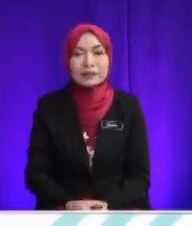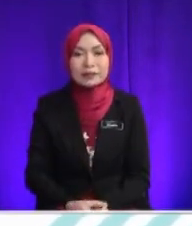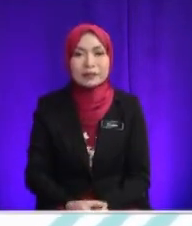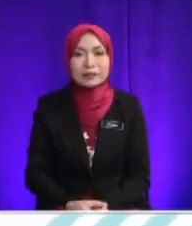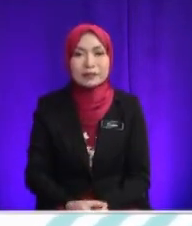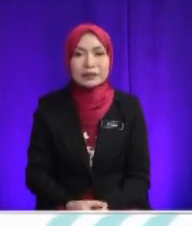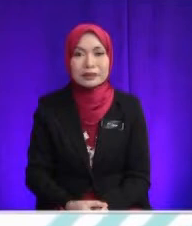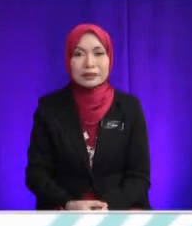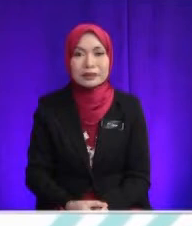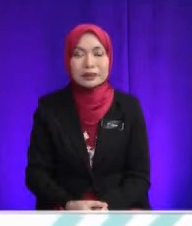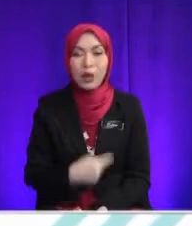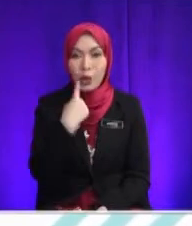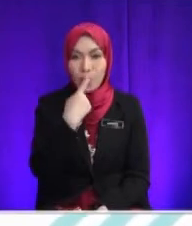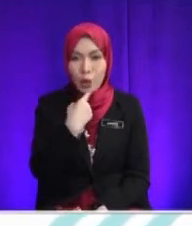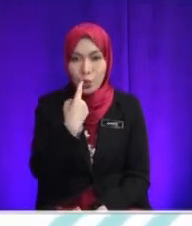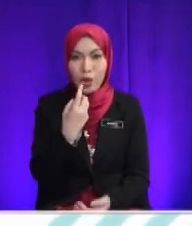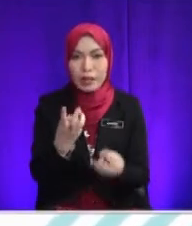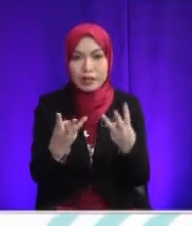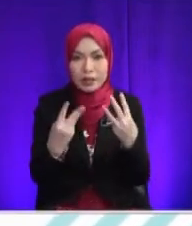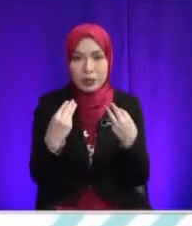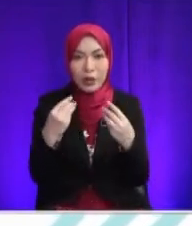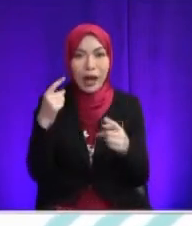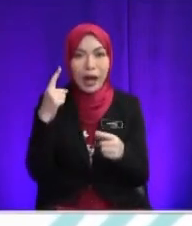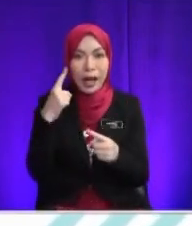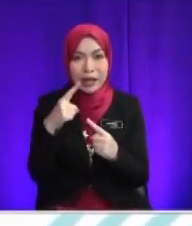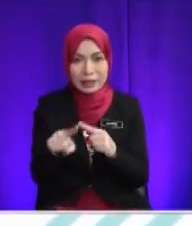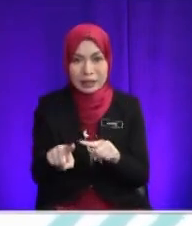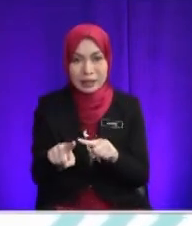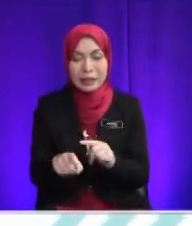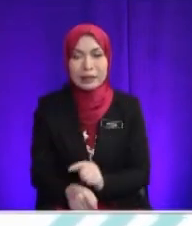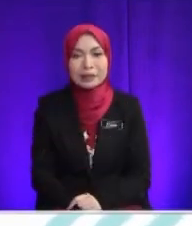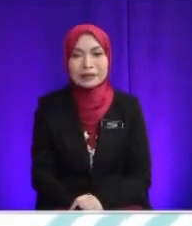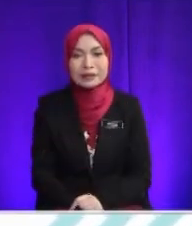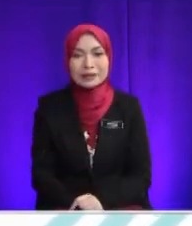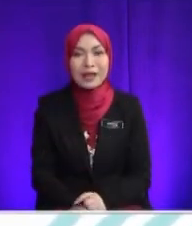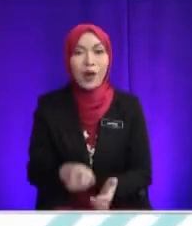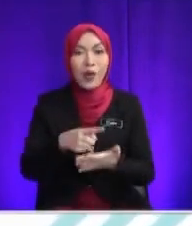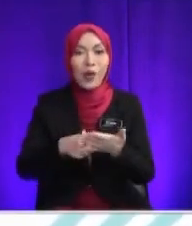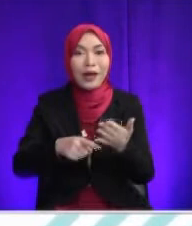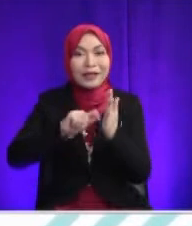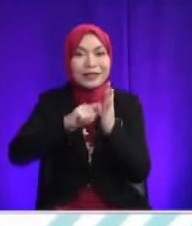Okay, Nazifa. So which one do you think is the similar keyword to make her feel calmer?